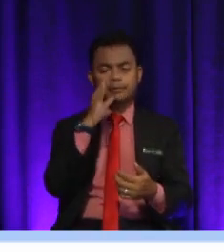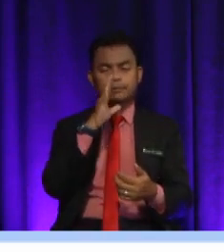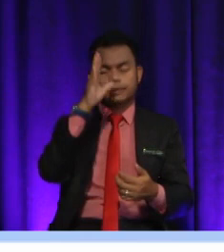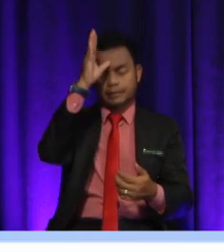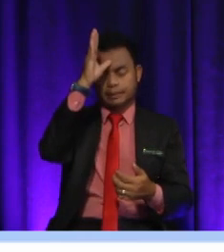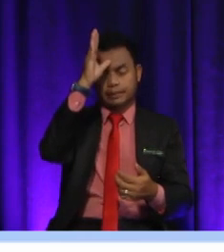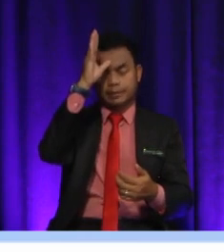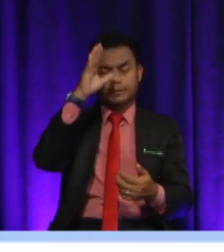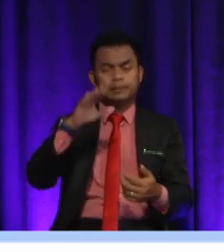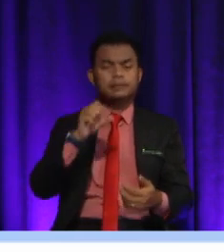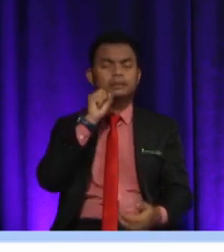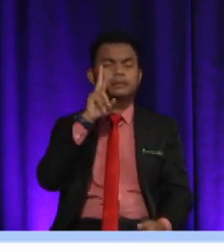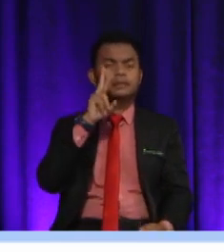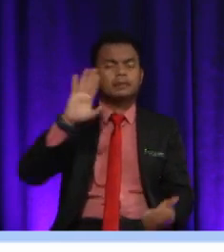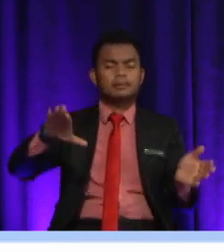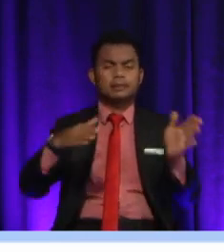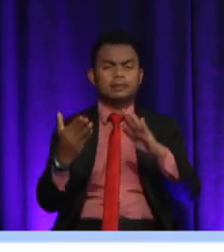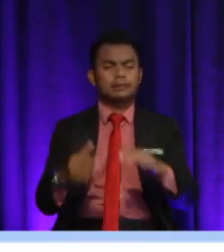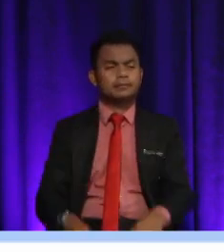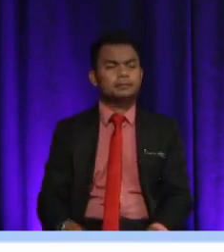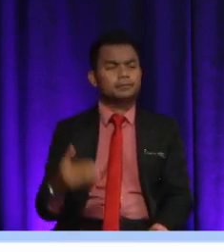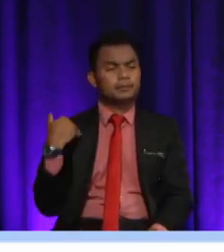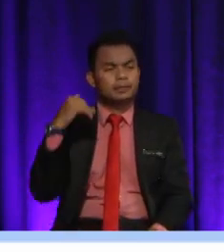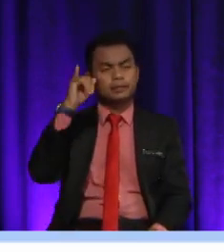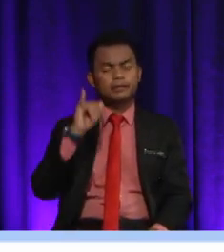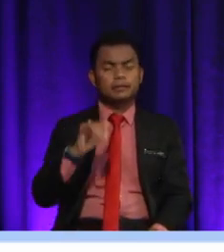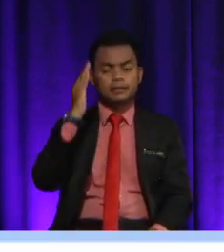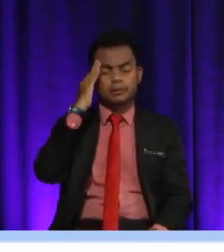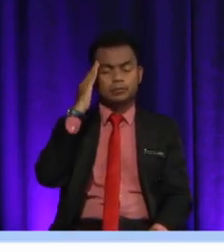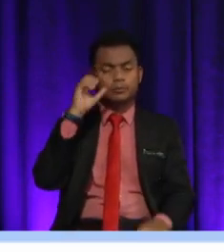Okay, could someone help me and find the answer in the text?